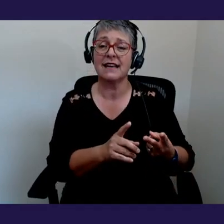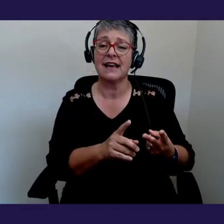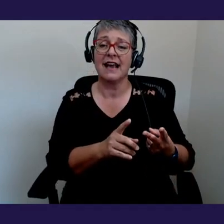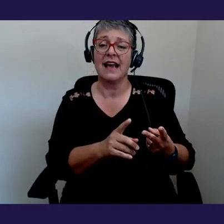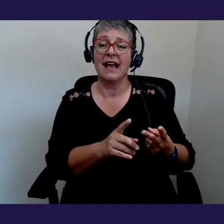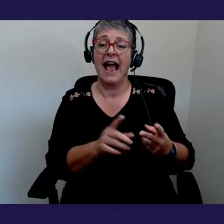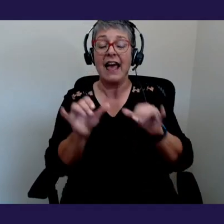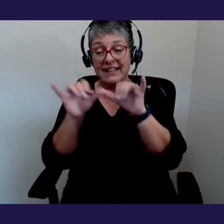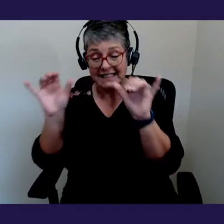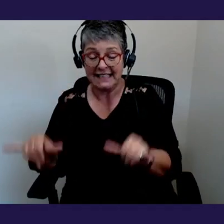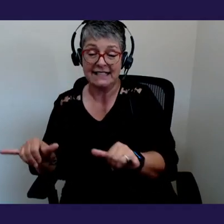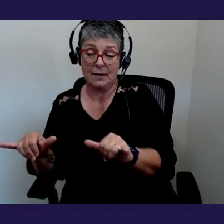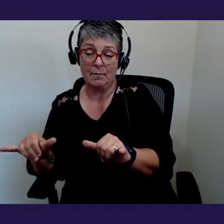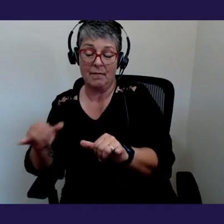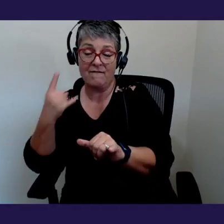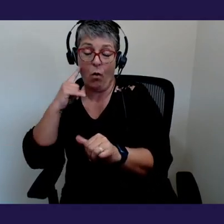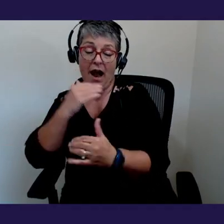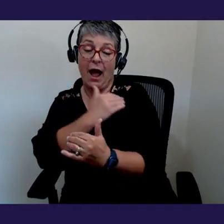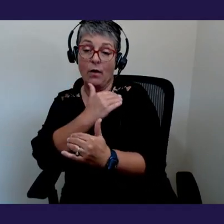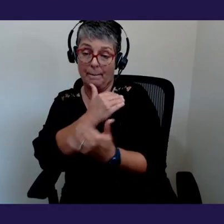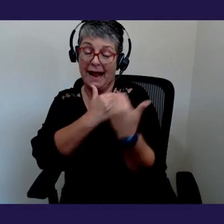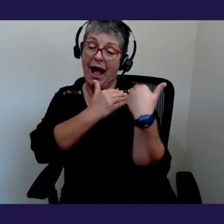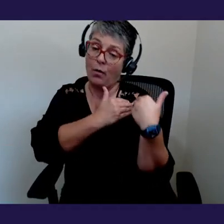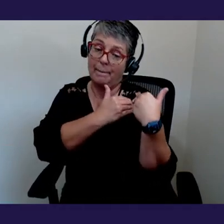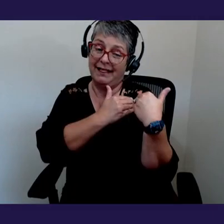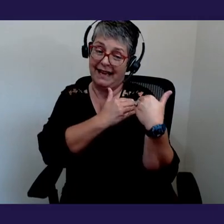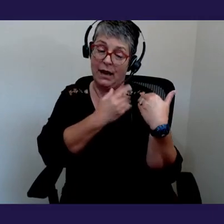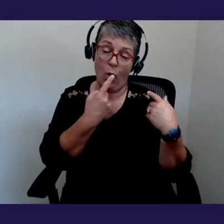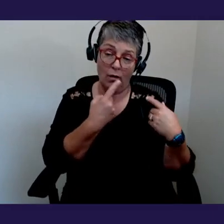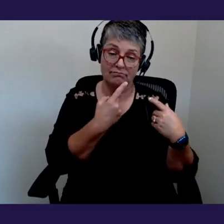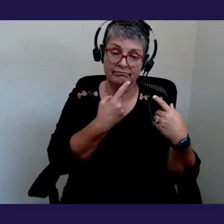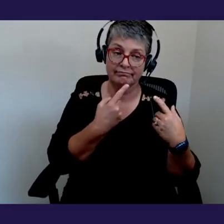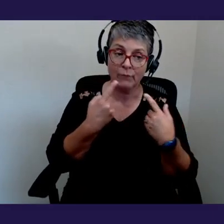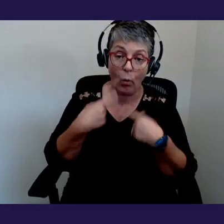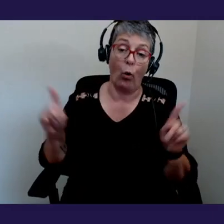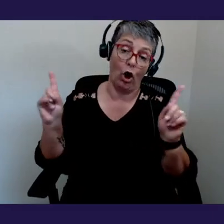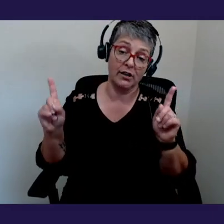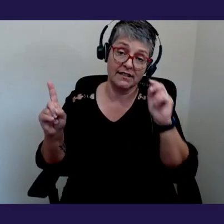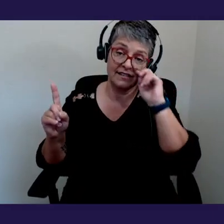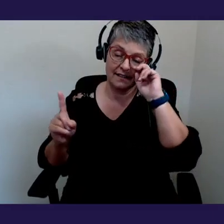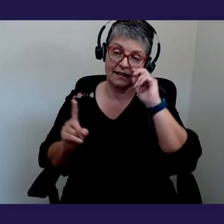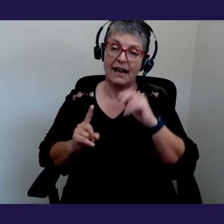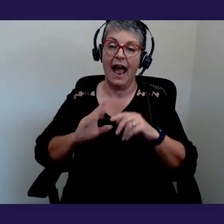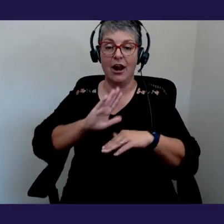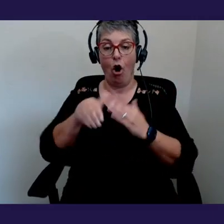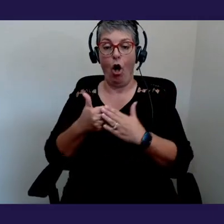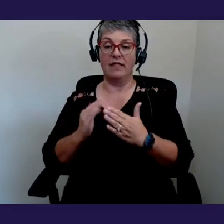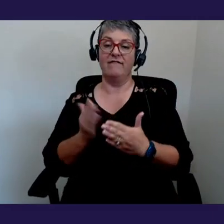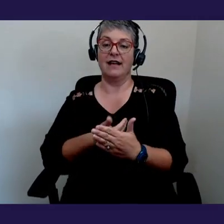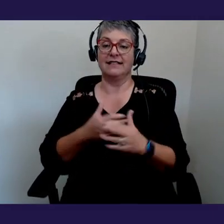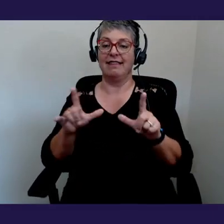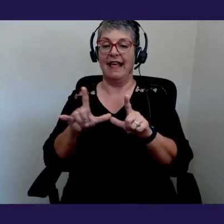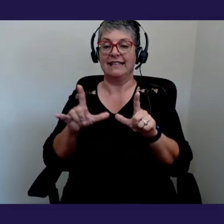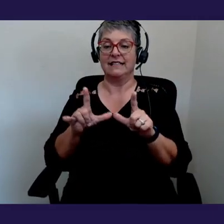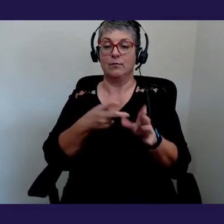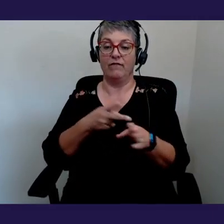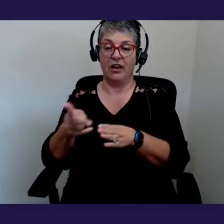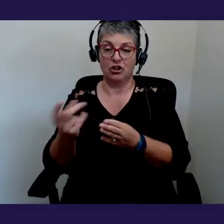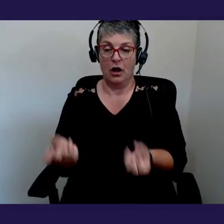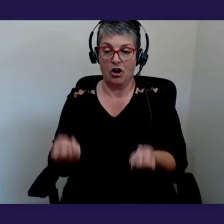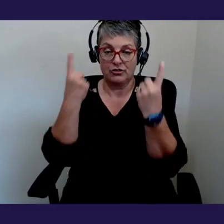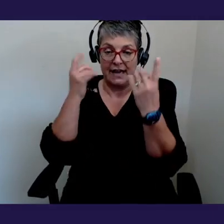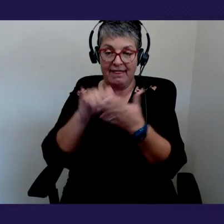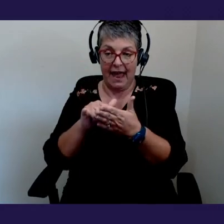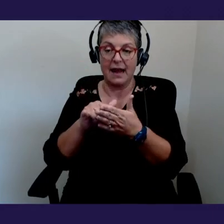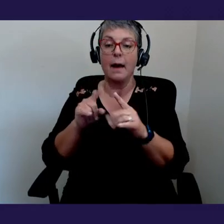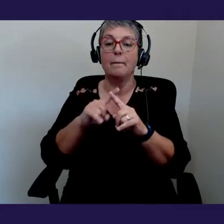worked, and we expect those. So all of us, I think, who are licensed professionals do understand that. But I also want to circle